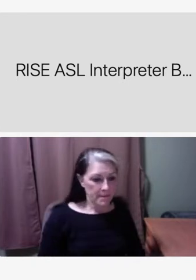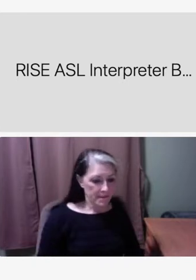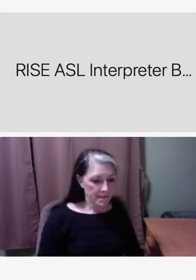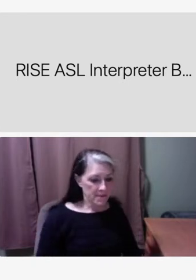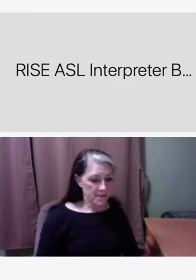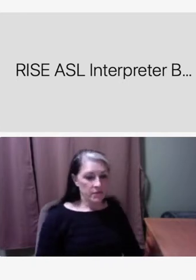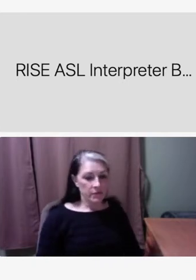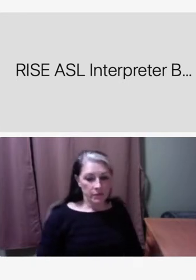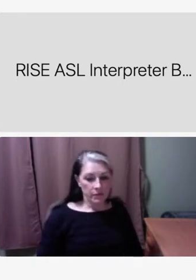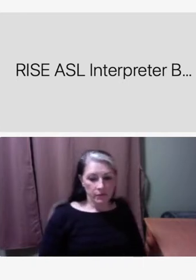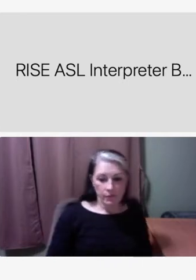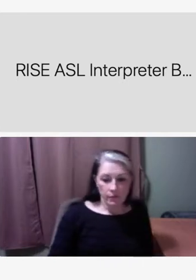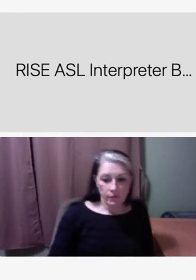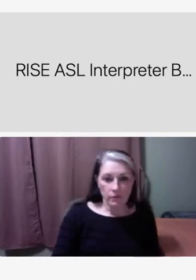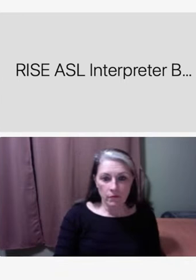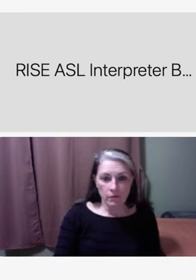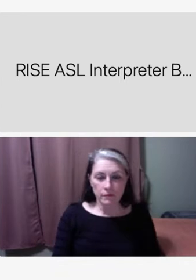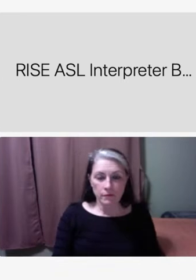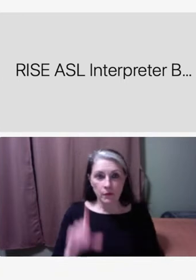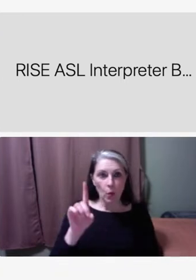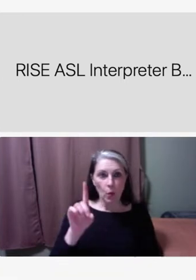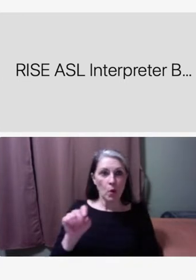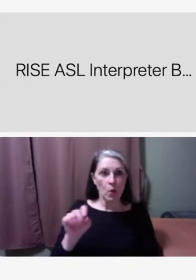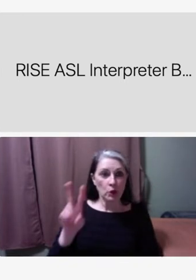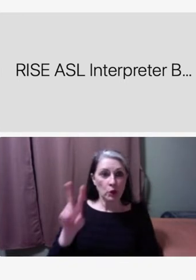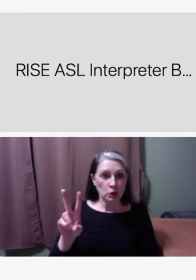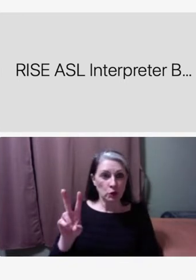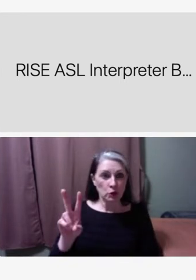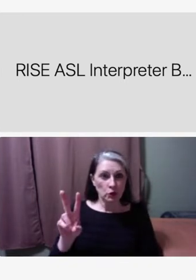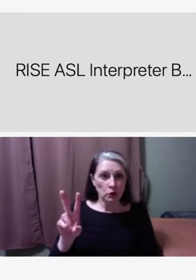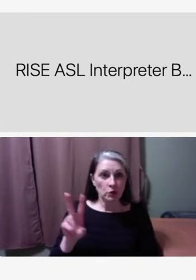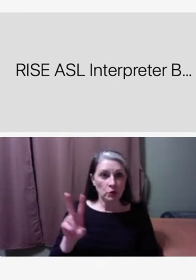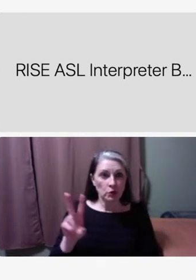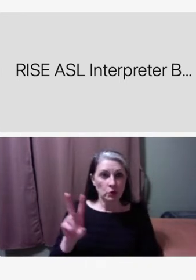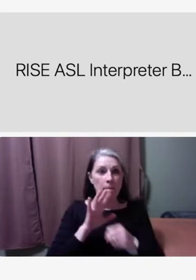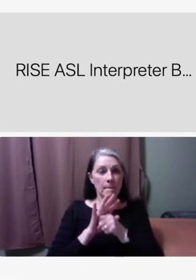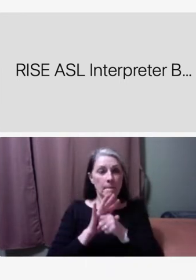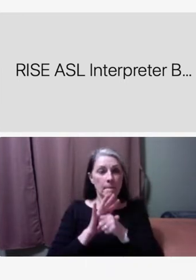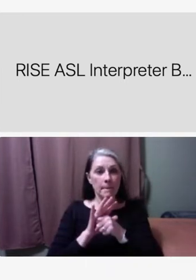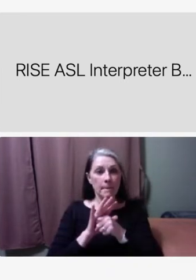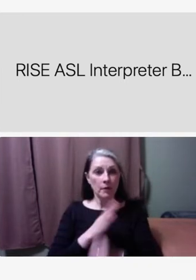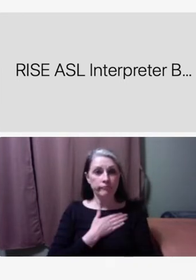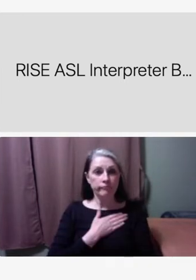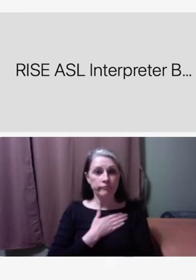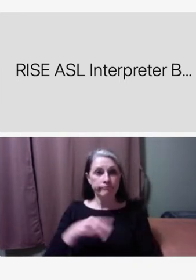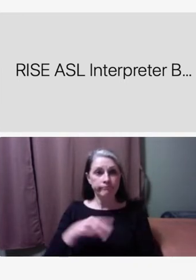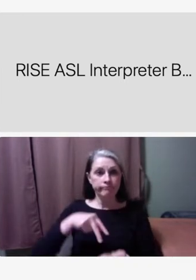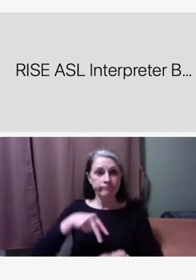Item 1.2, renew a pledge allegiance. Please stand for the pledge of allegiance.